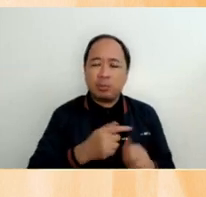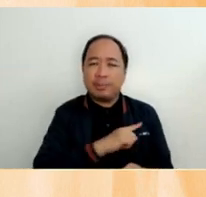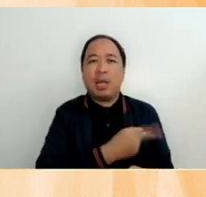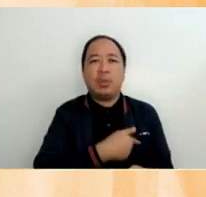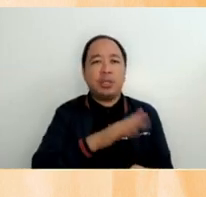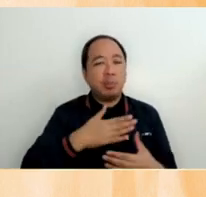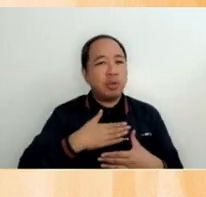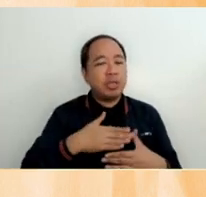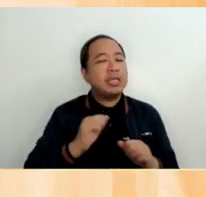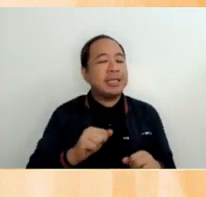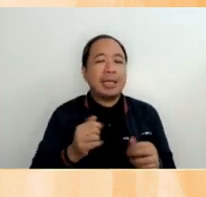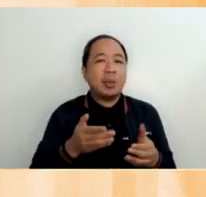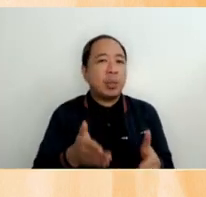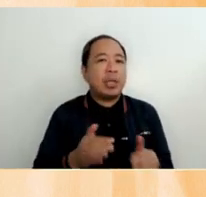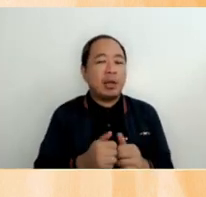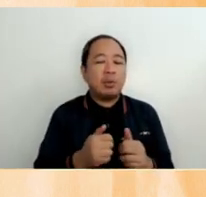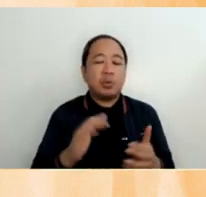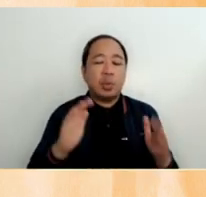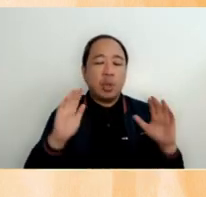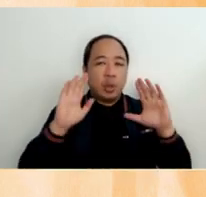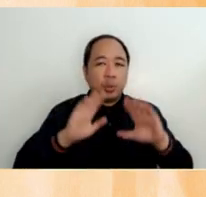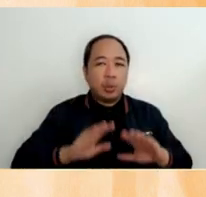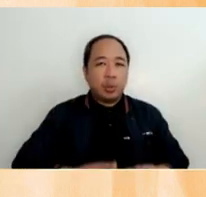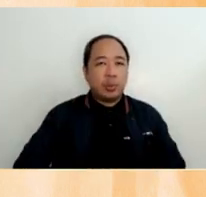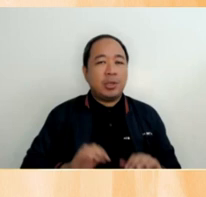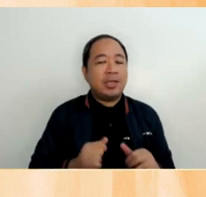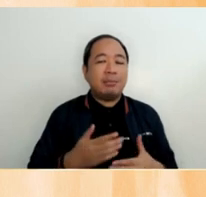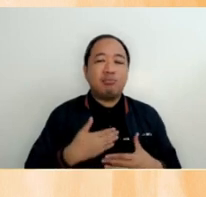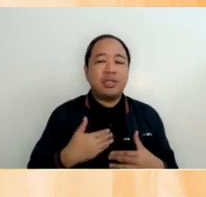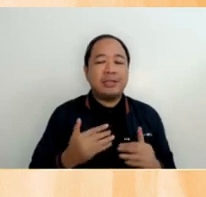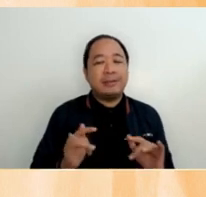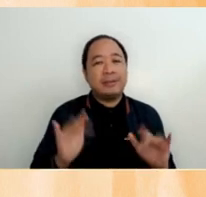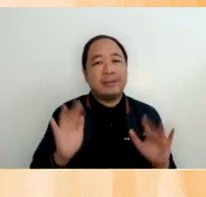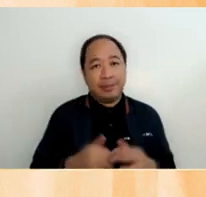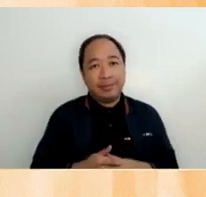breath as a simple way to relax and breathe a bit easier.